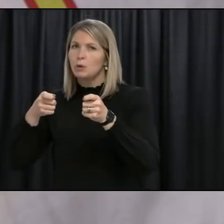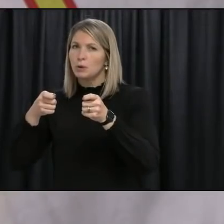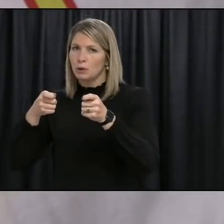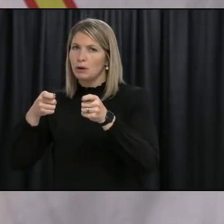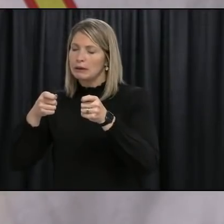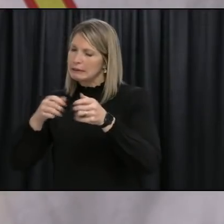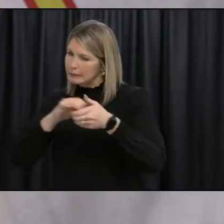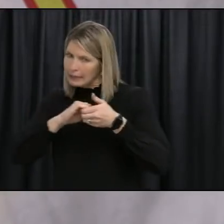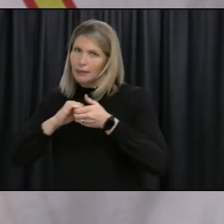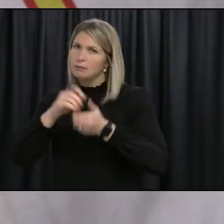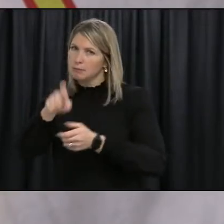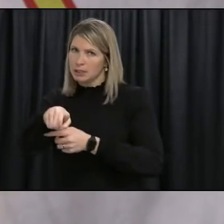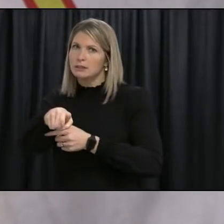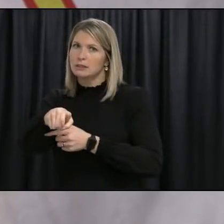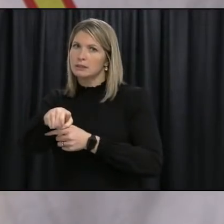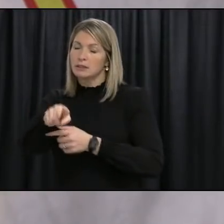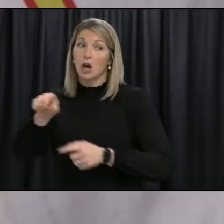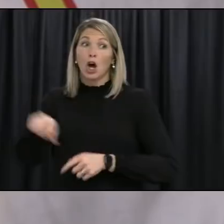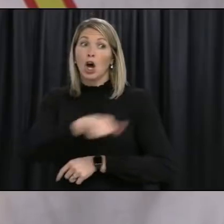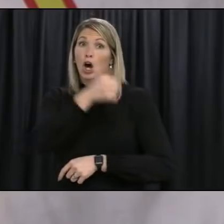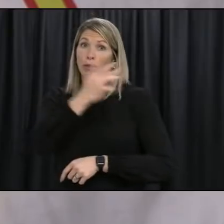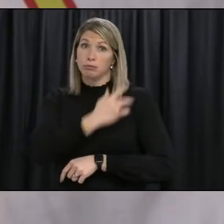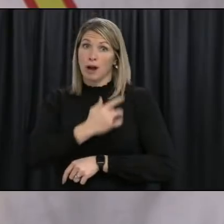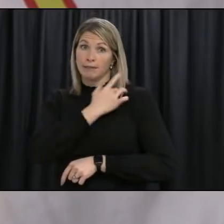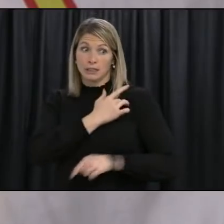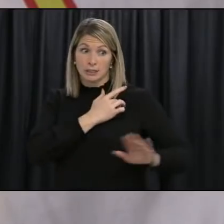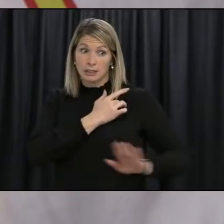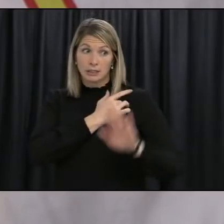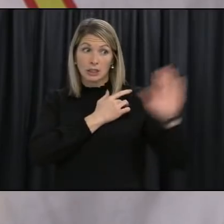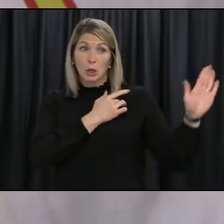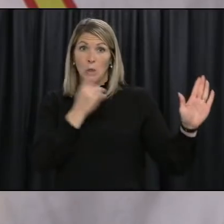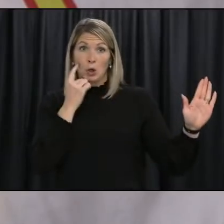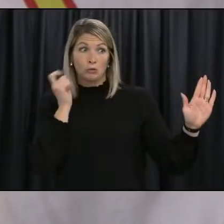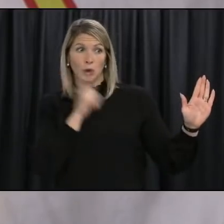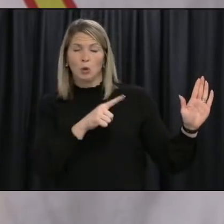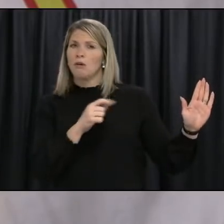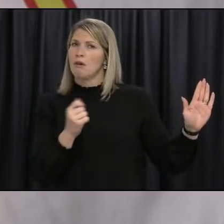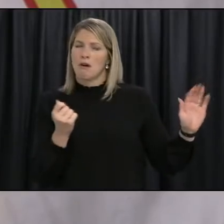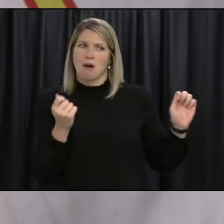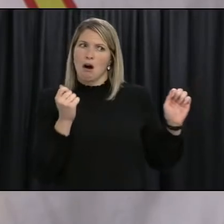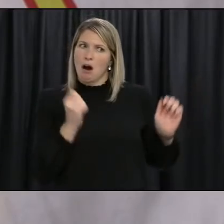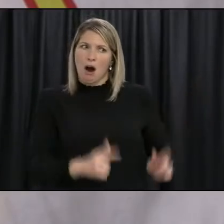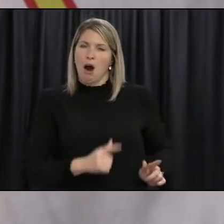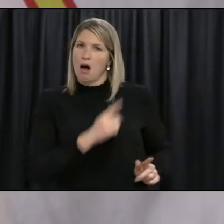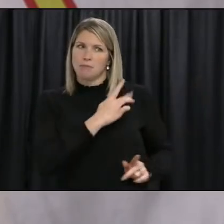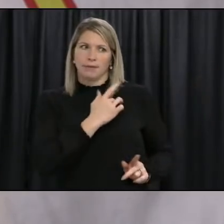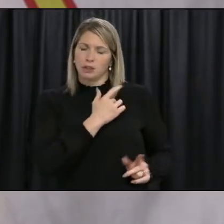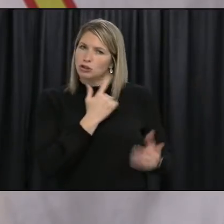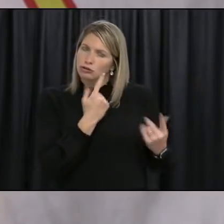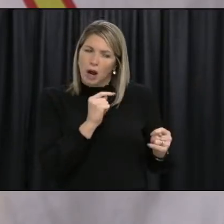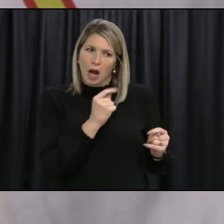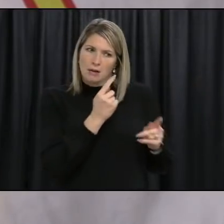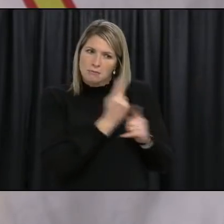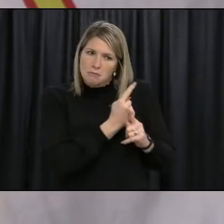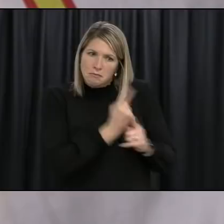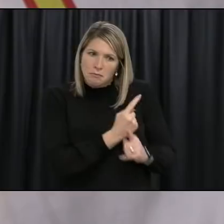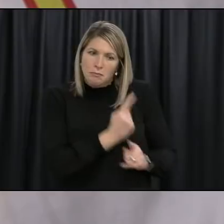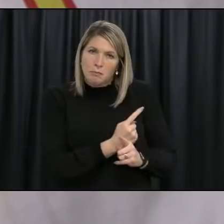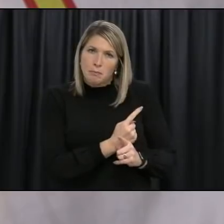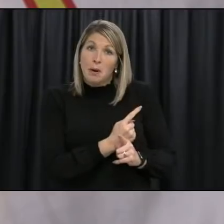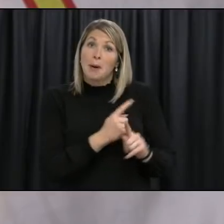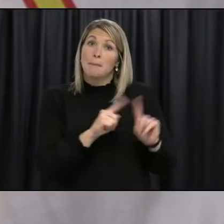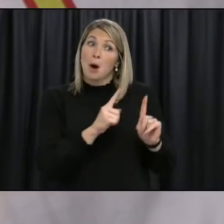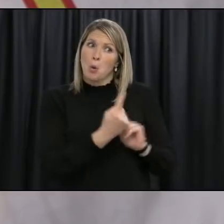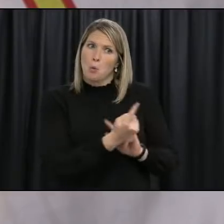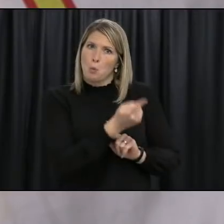see from other jurisdictions who, like us, have done everything right in trying to keep this virus at bay, how a single case can quickly spread.